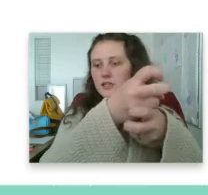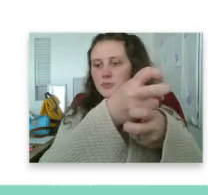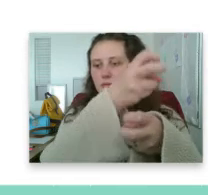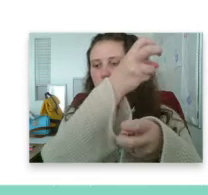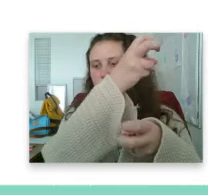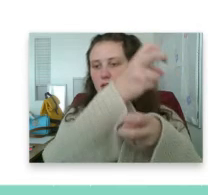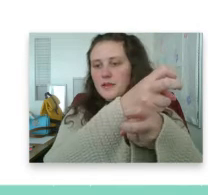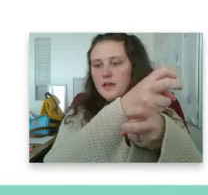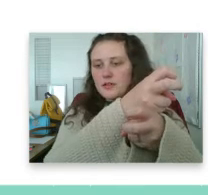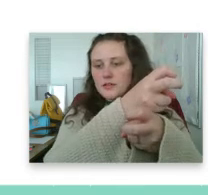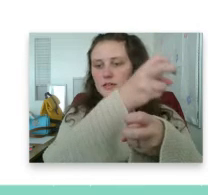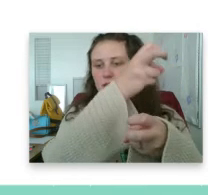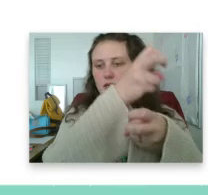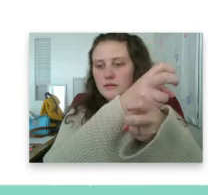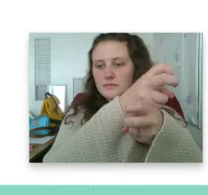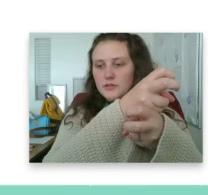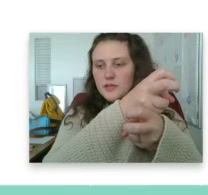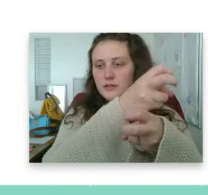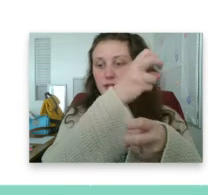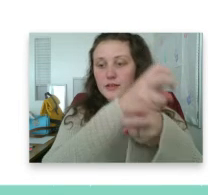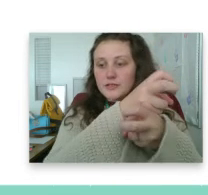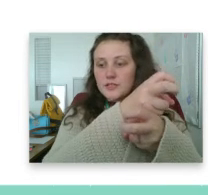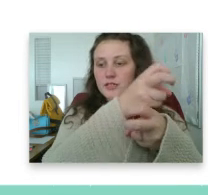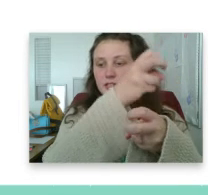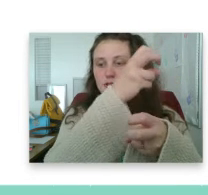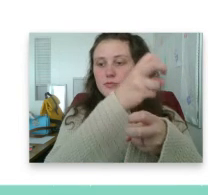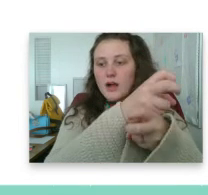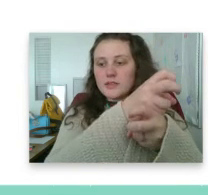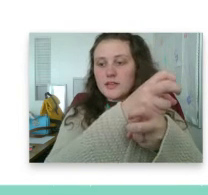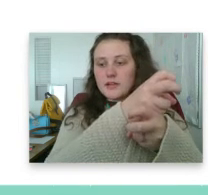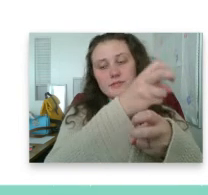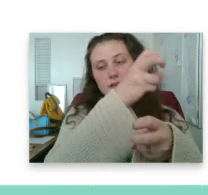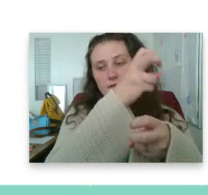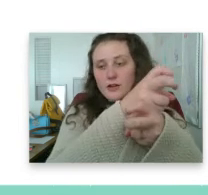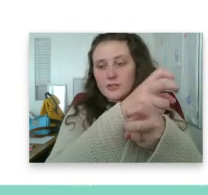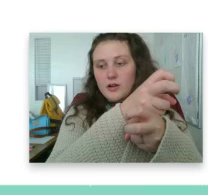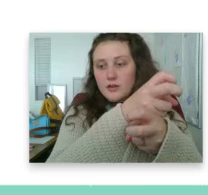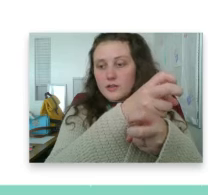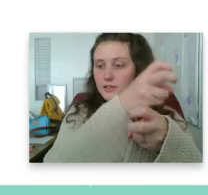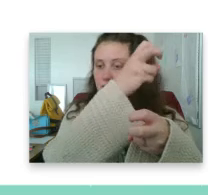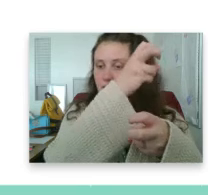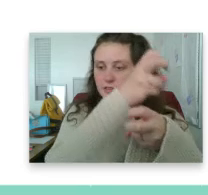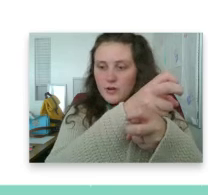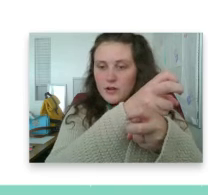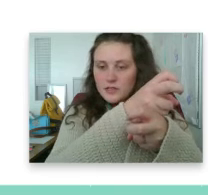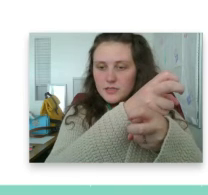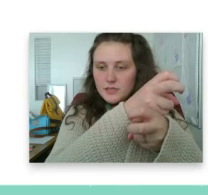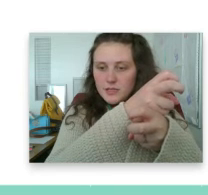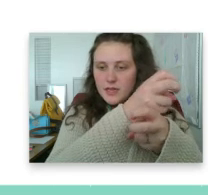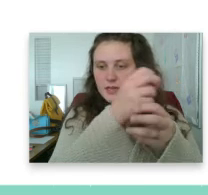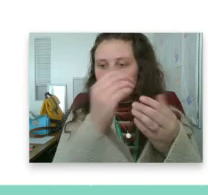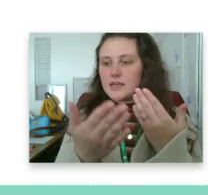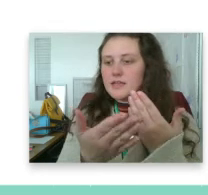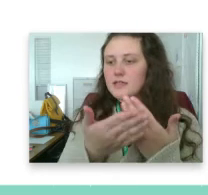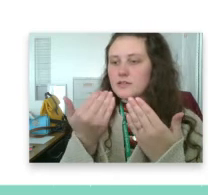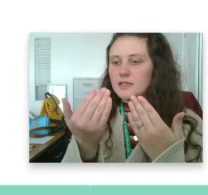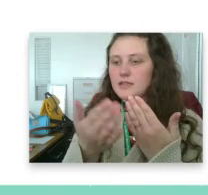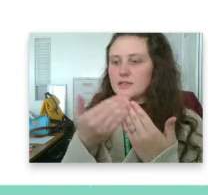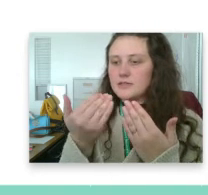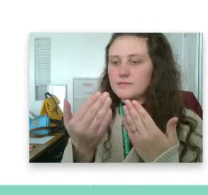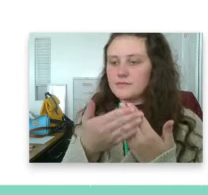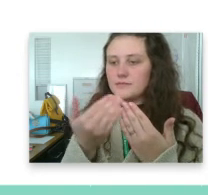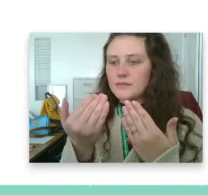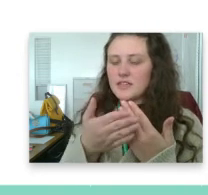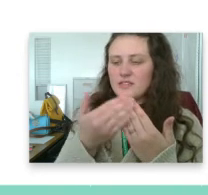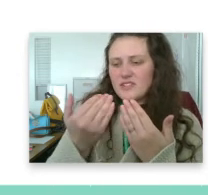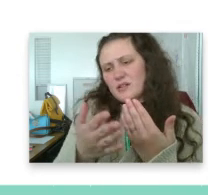V's, and then just put one on top of the other. So think of it, kind of looks like you're hitting two rocks together, and rocks are hard. So hard, and then easy looks